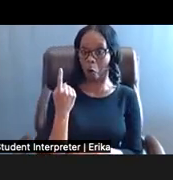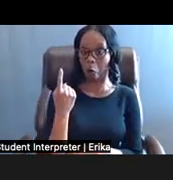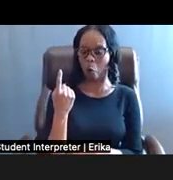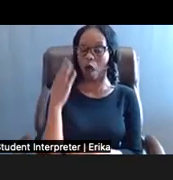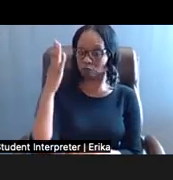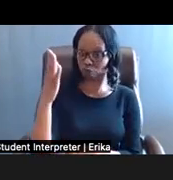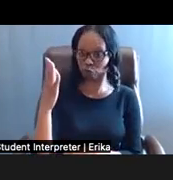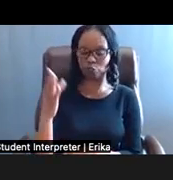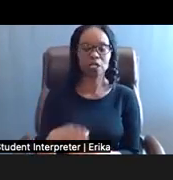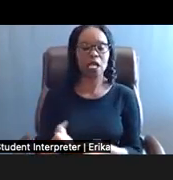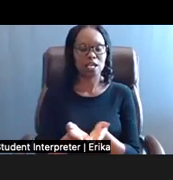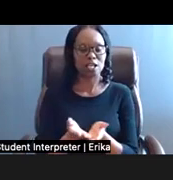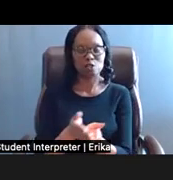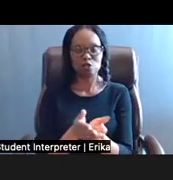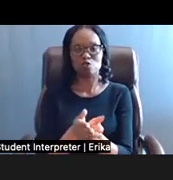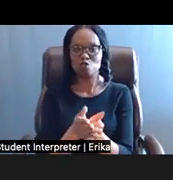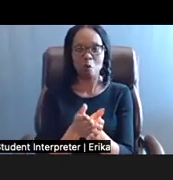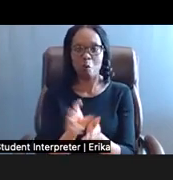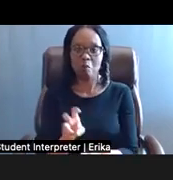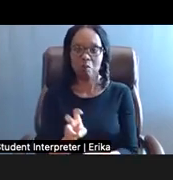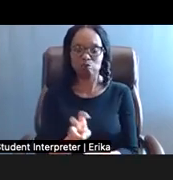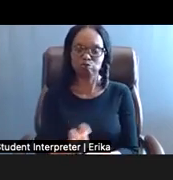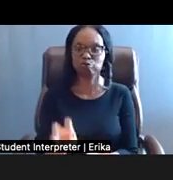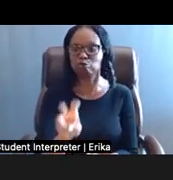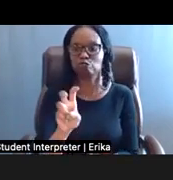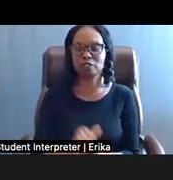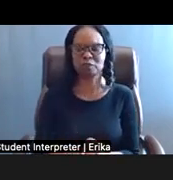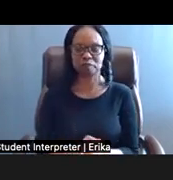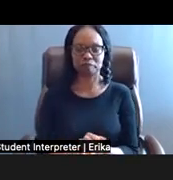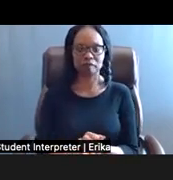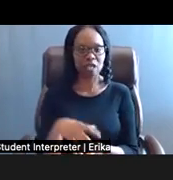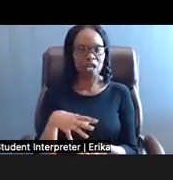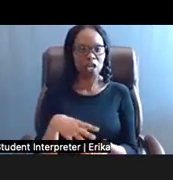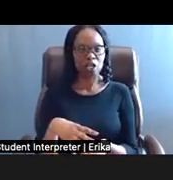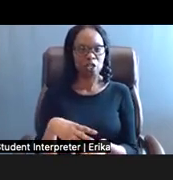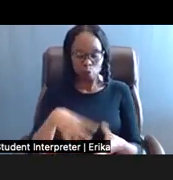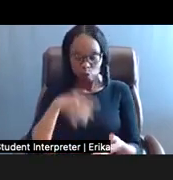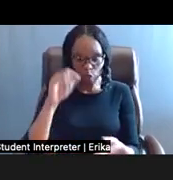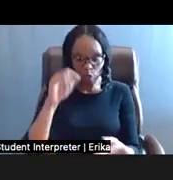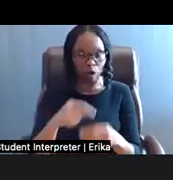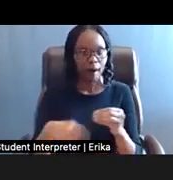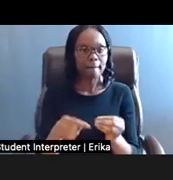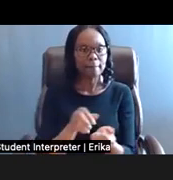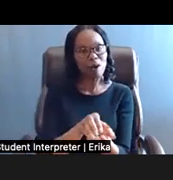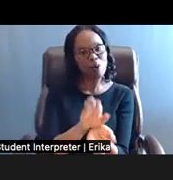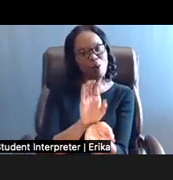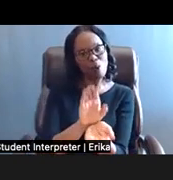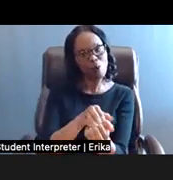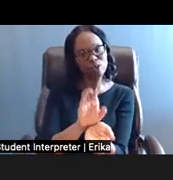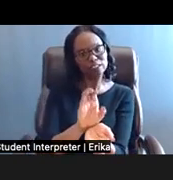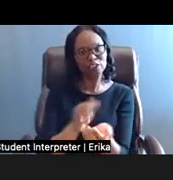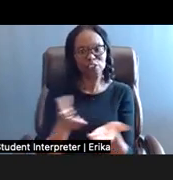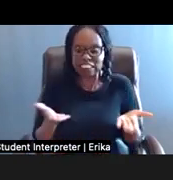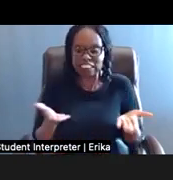Foundation, and you get to learn about similar issues that affect oysters and our local fisheries here in the Chesapeake Bay, including algal